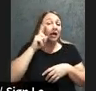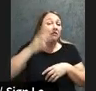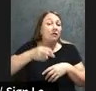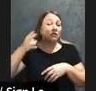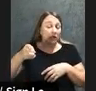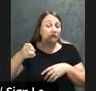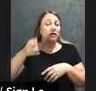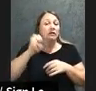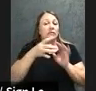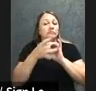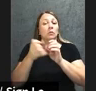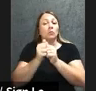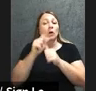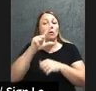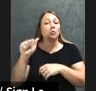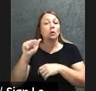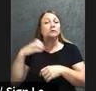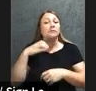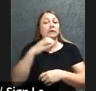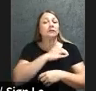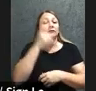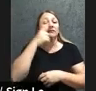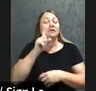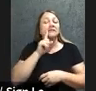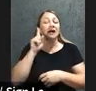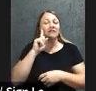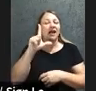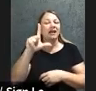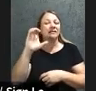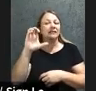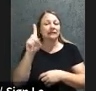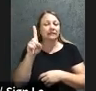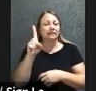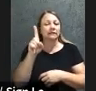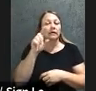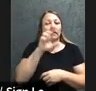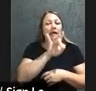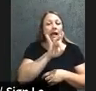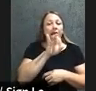can coordinate with Louisiana Commission for the Deaf at